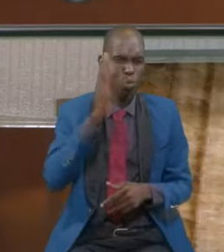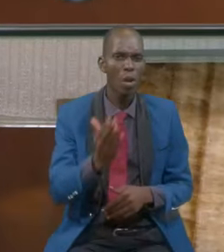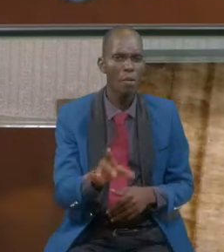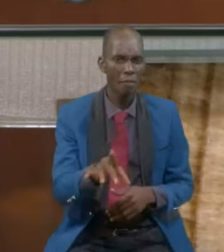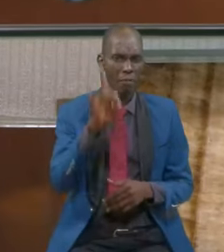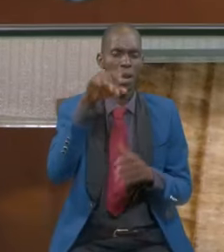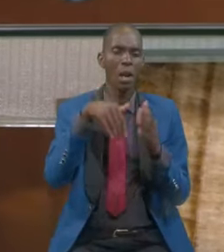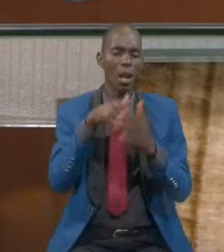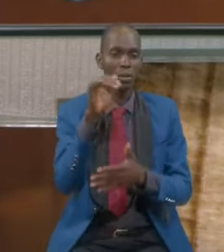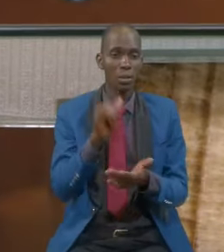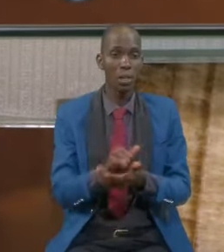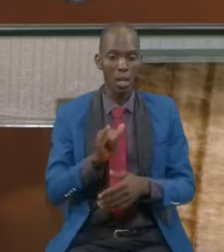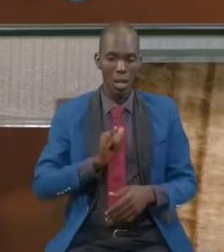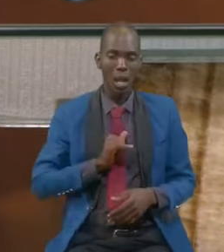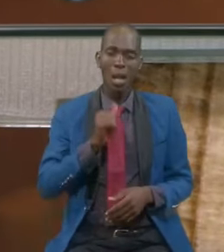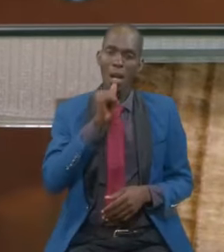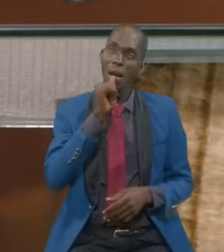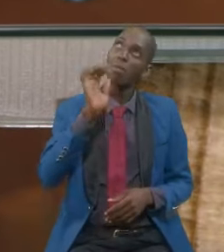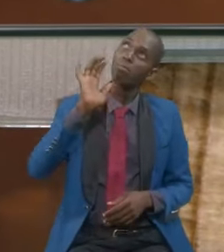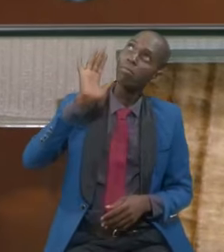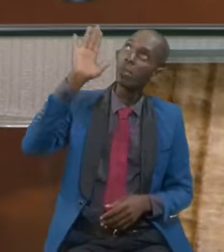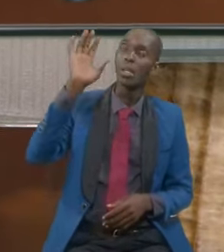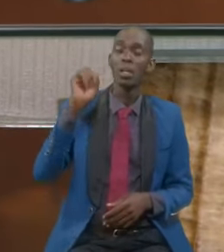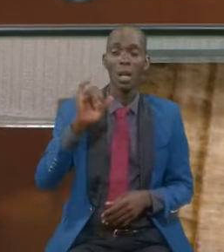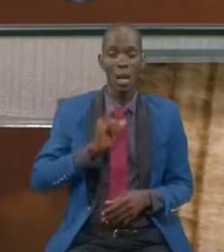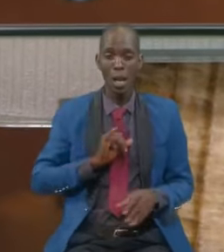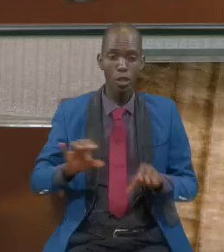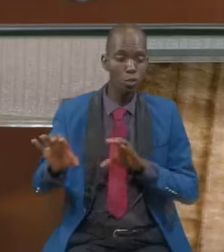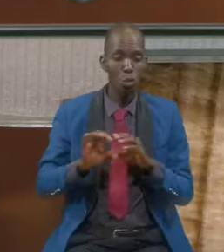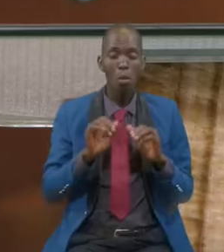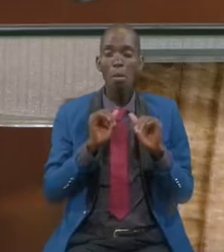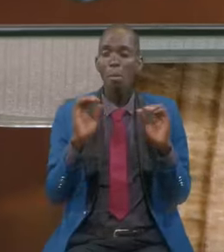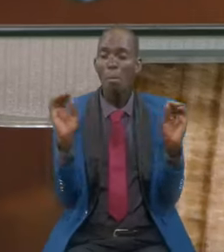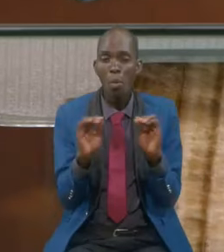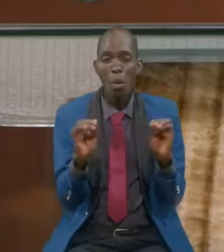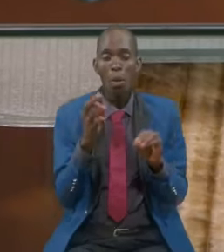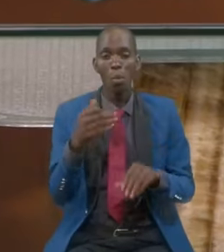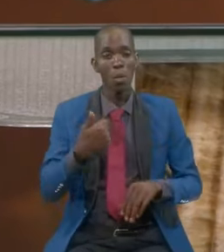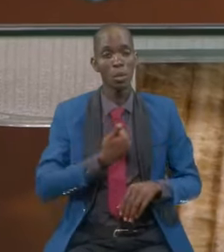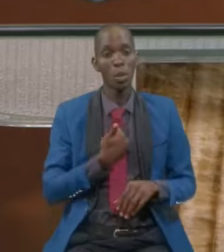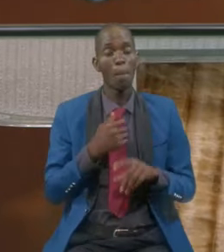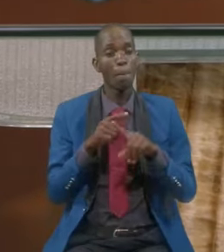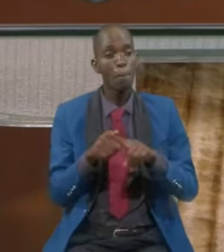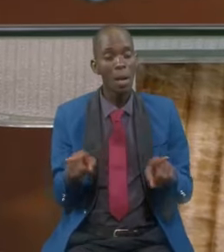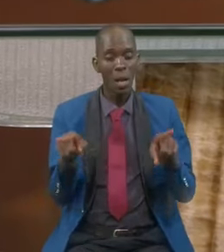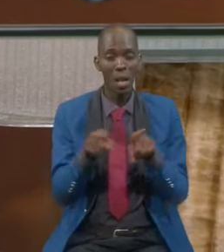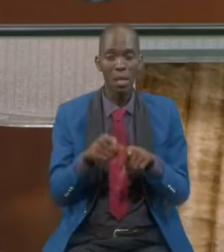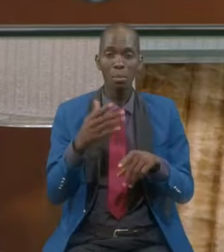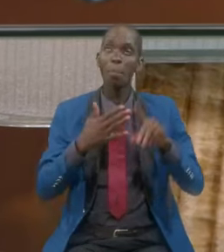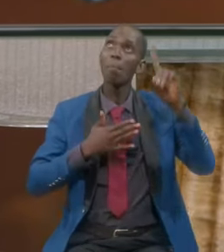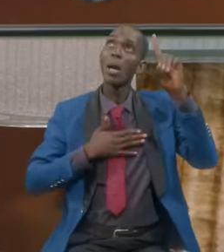nothing of myself, but as my Father has touched me,